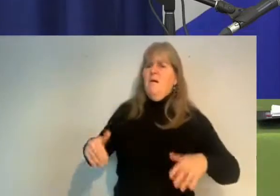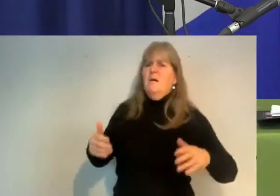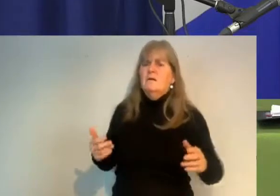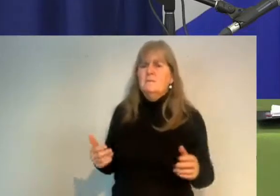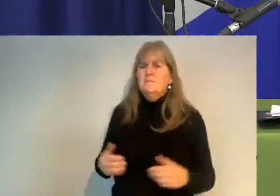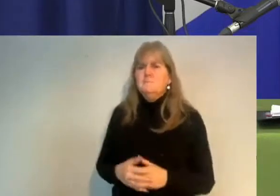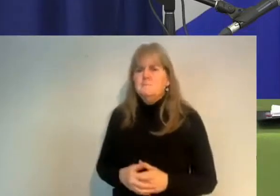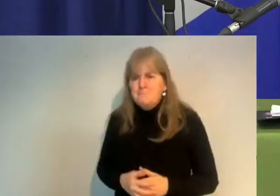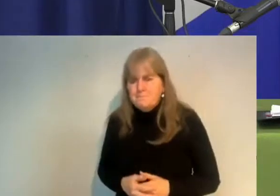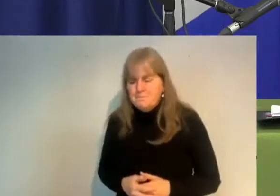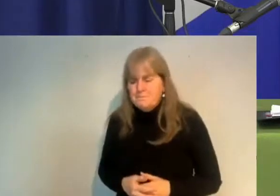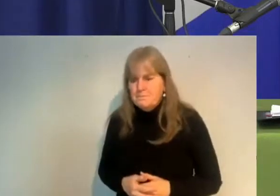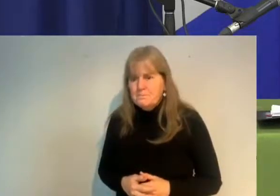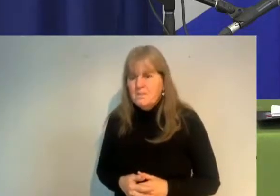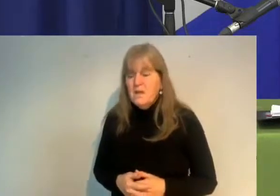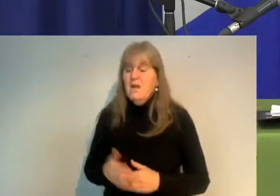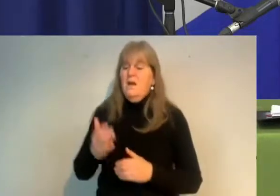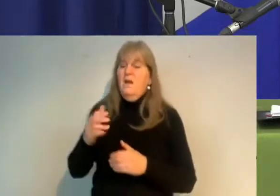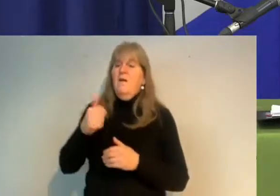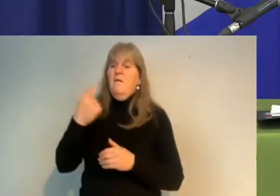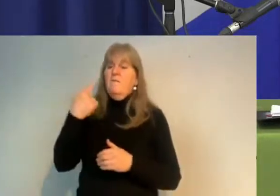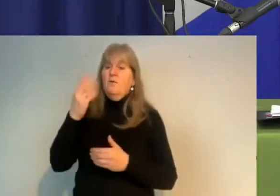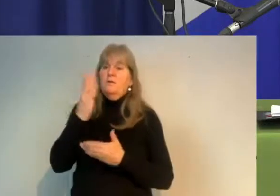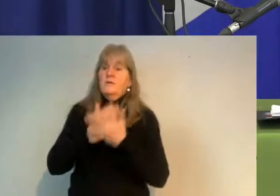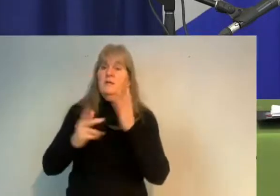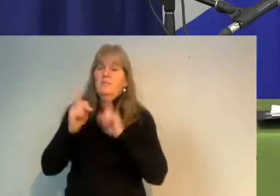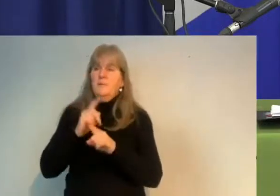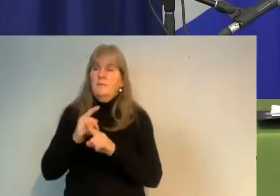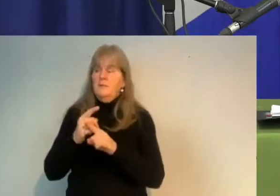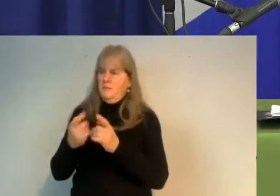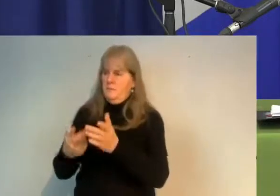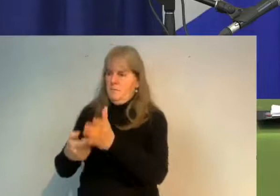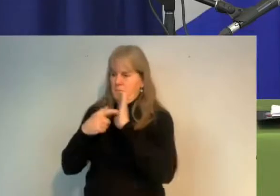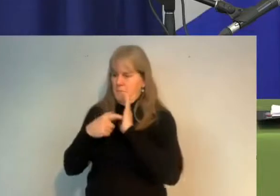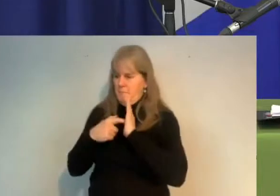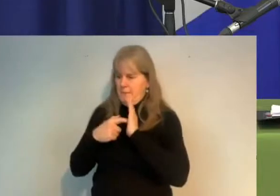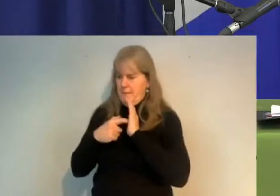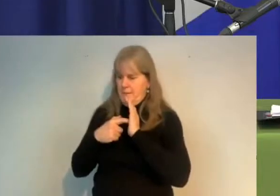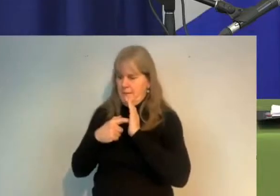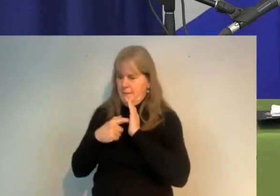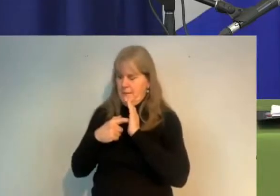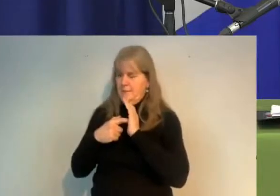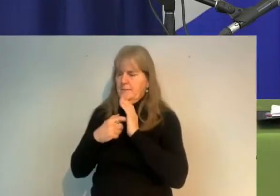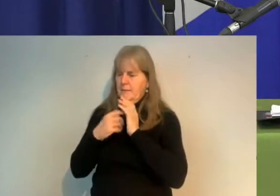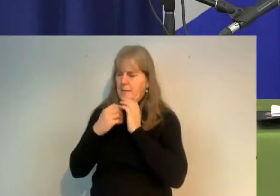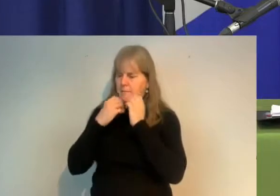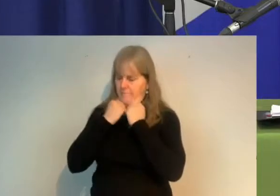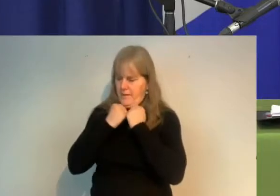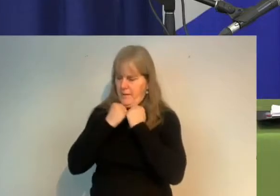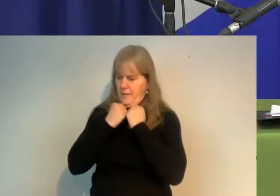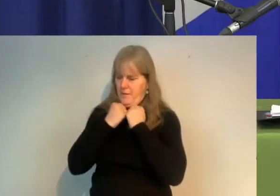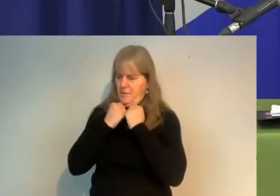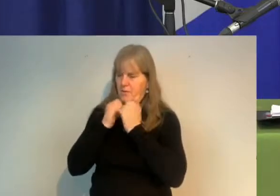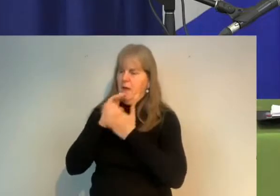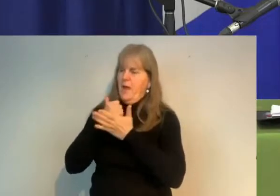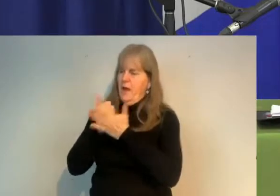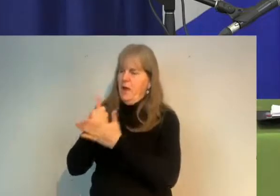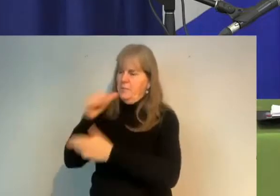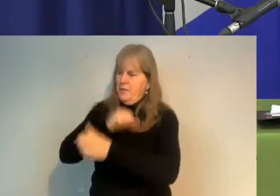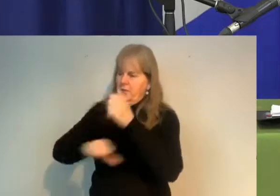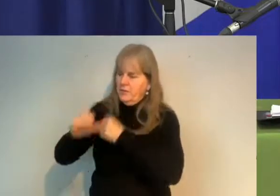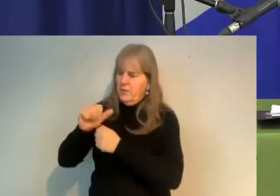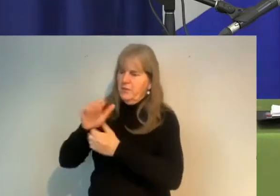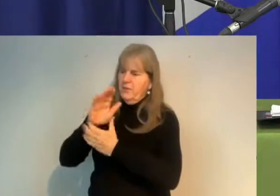For many of us, it has shown us what is most valuable: helping each other, showing kindness, finding new ways to